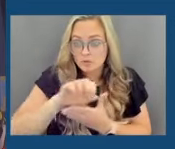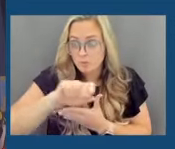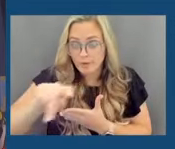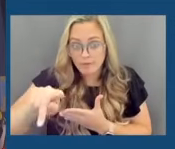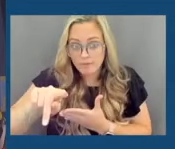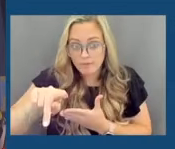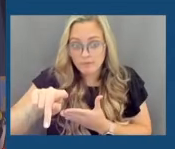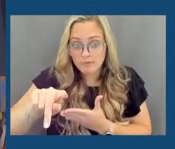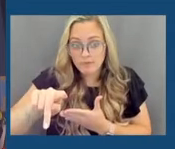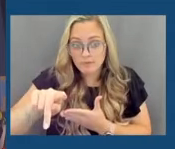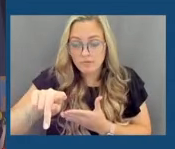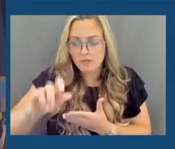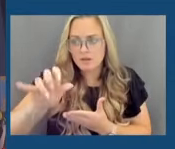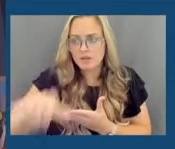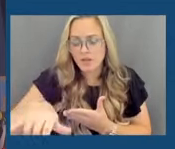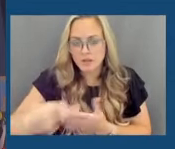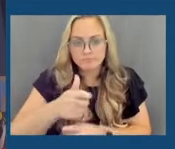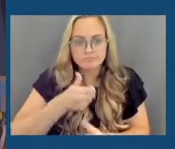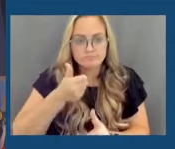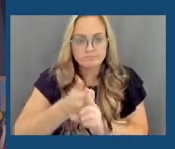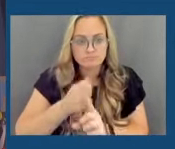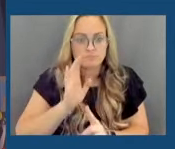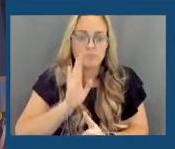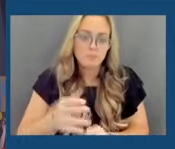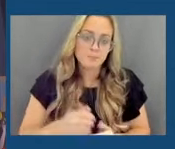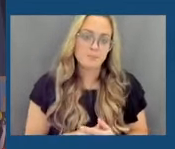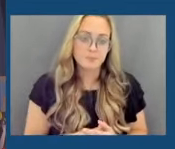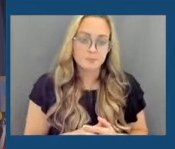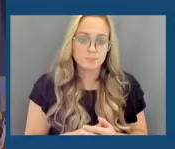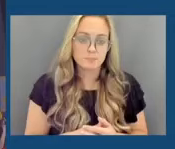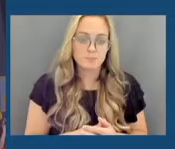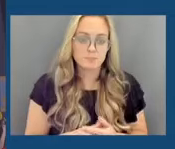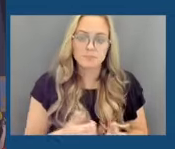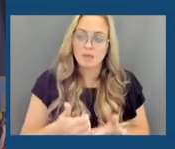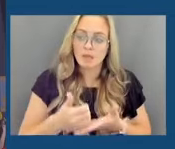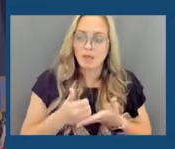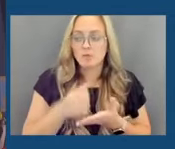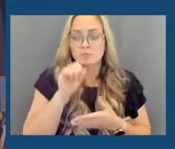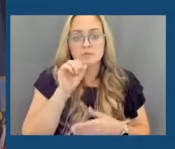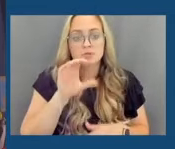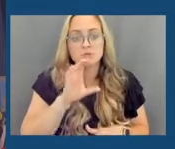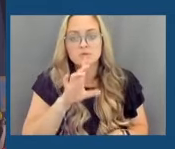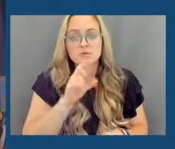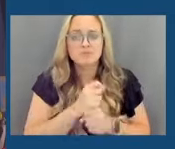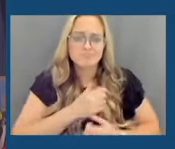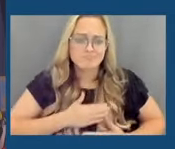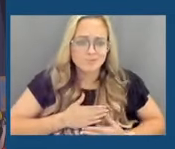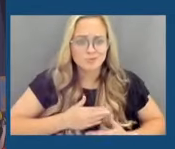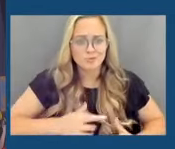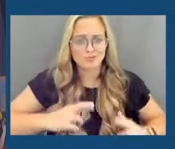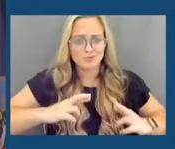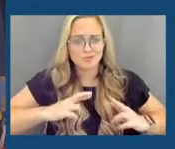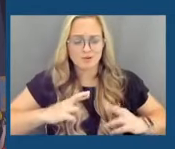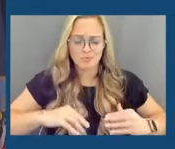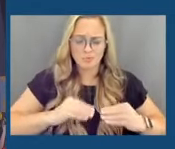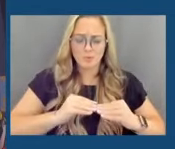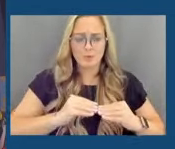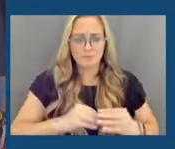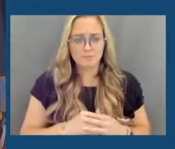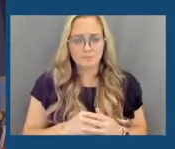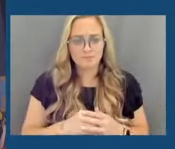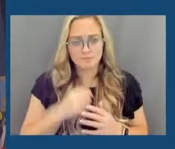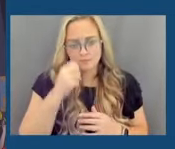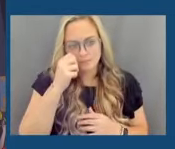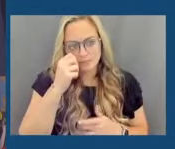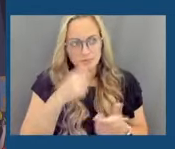pockets, this makes a world of difference and helps our seniors actually enjoy their retirement just a little bit more instead